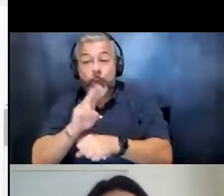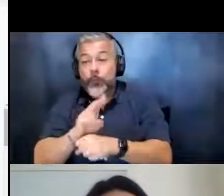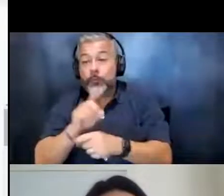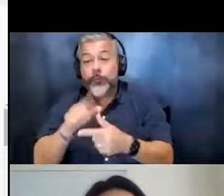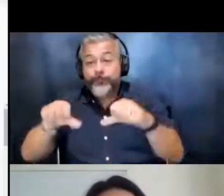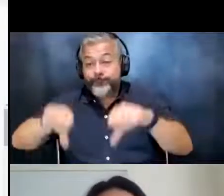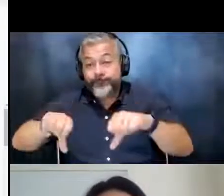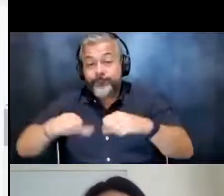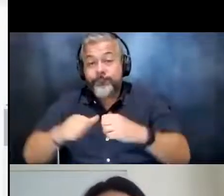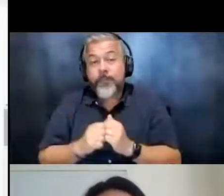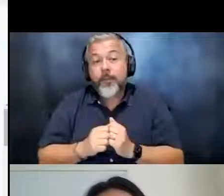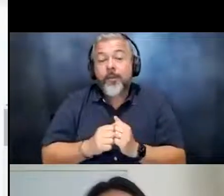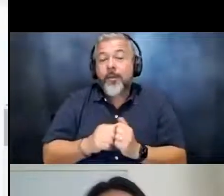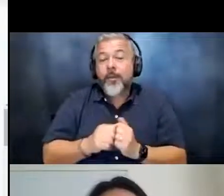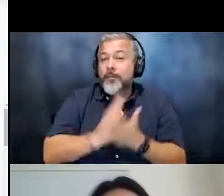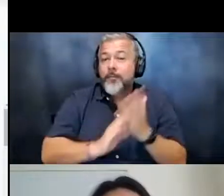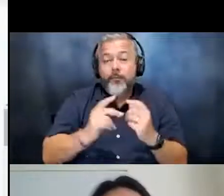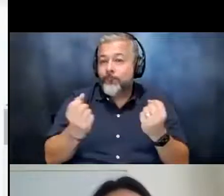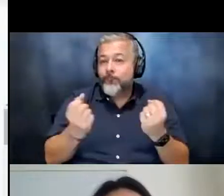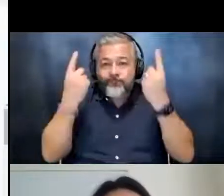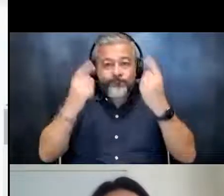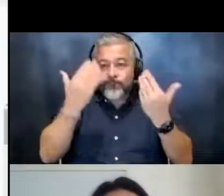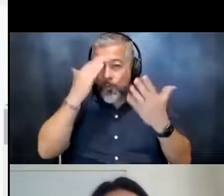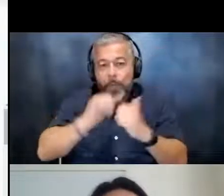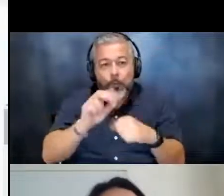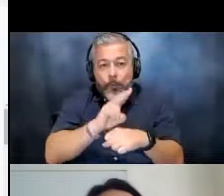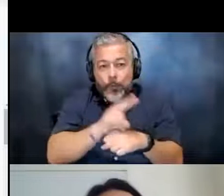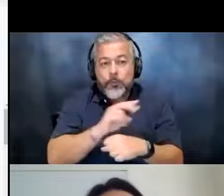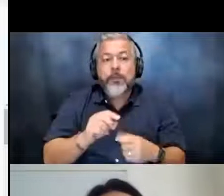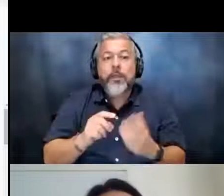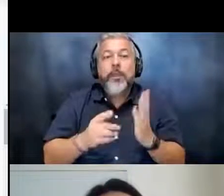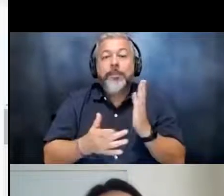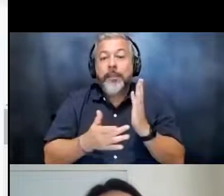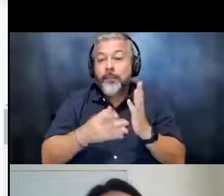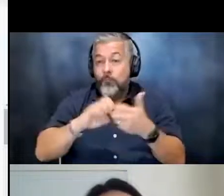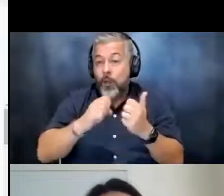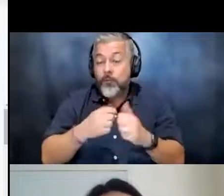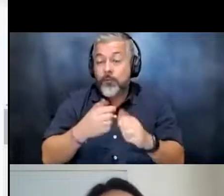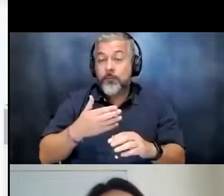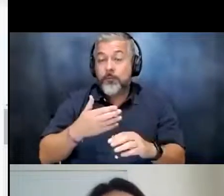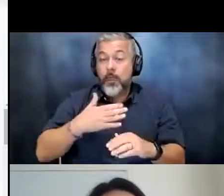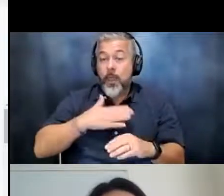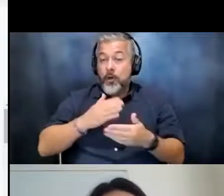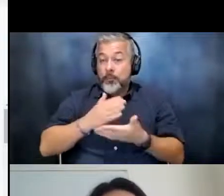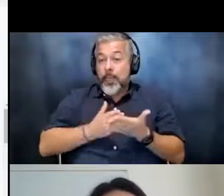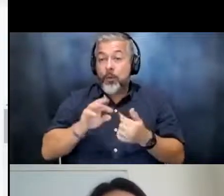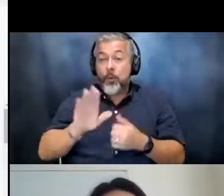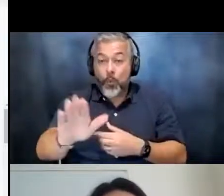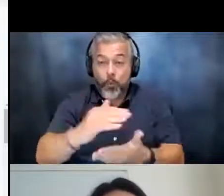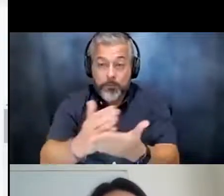on how to use it, tech issues at their end or ours, clients feeling left out.